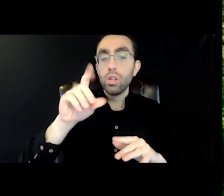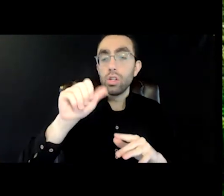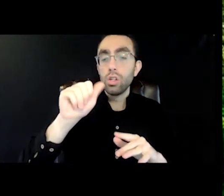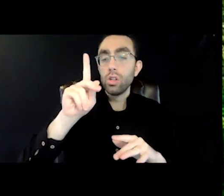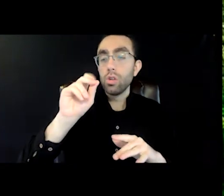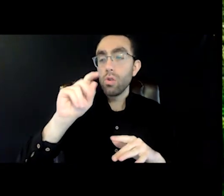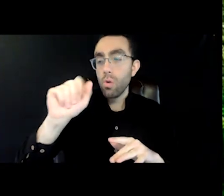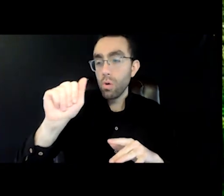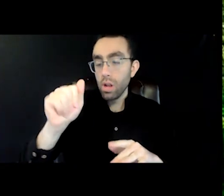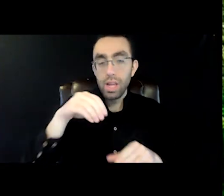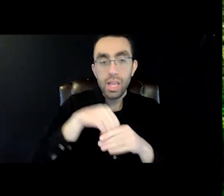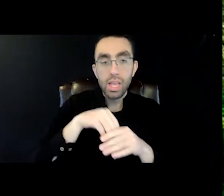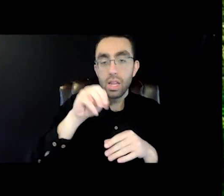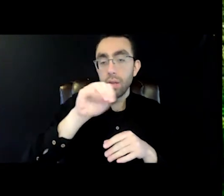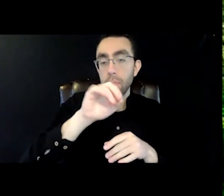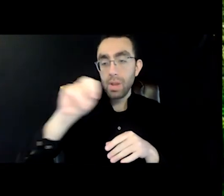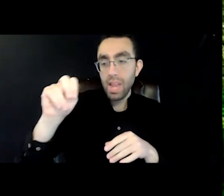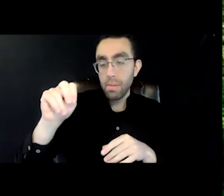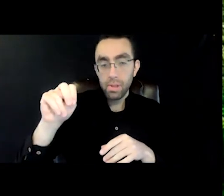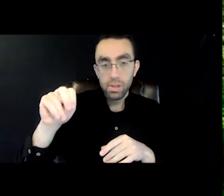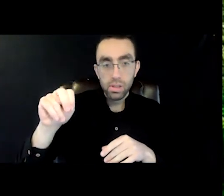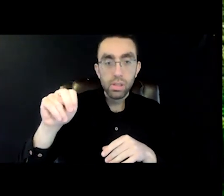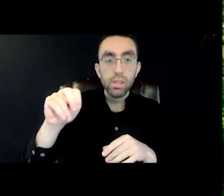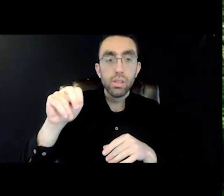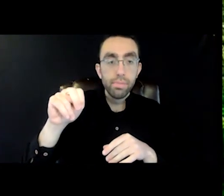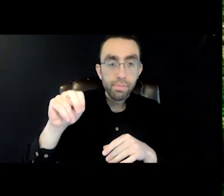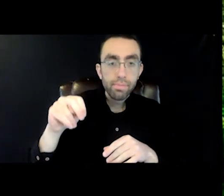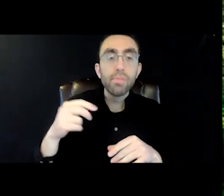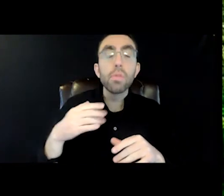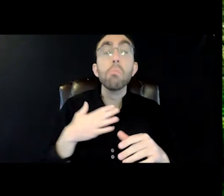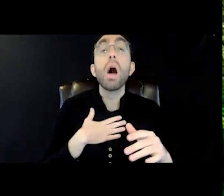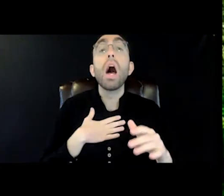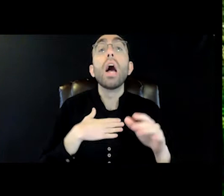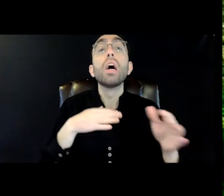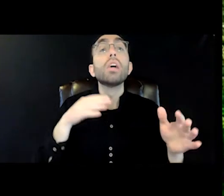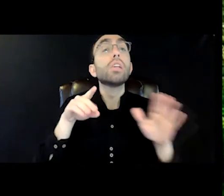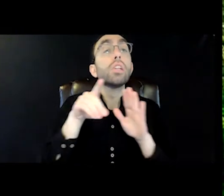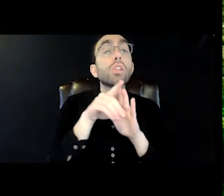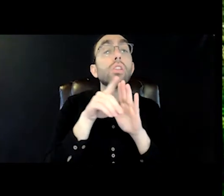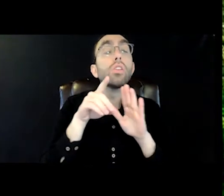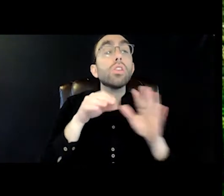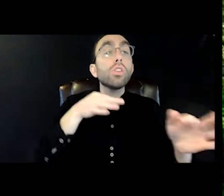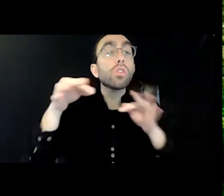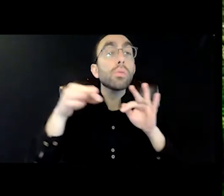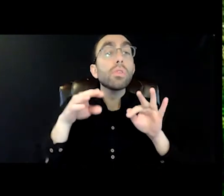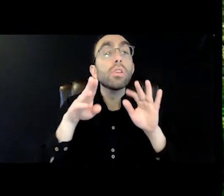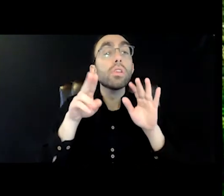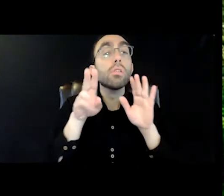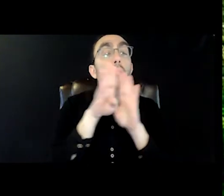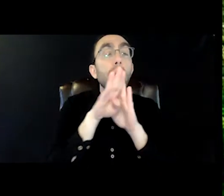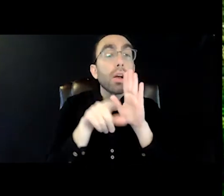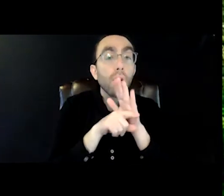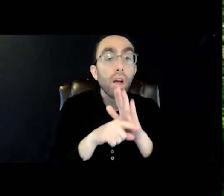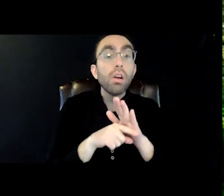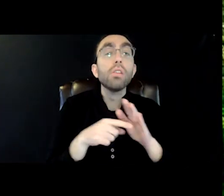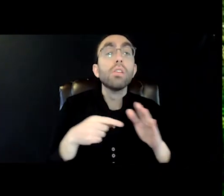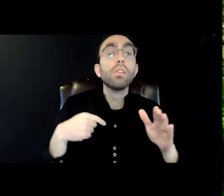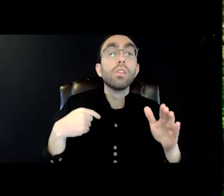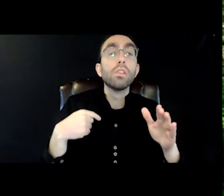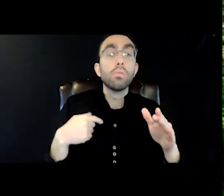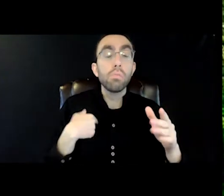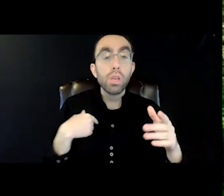my screen. I am a white non-binary person with red hair, wearing a black turtleneck and